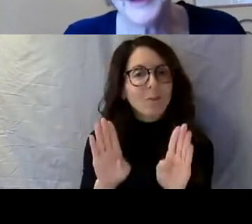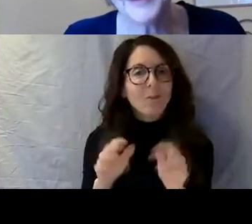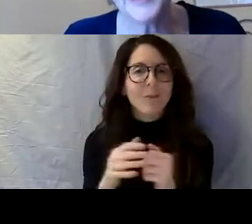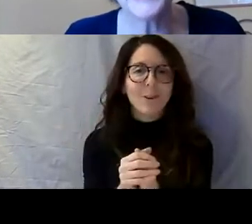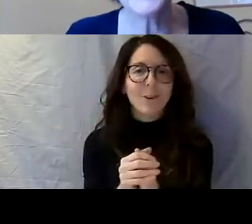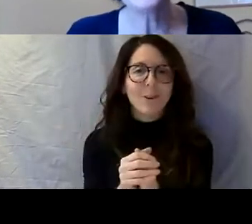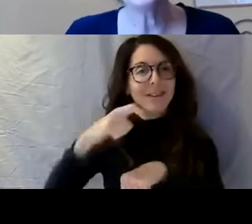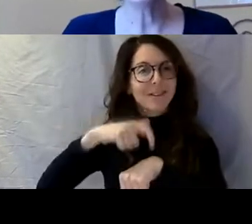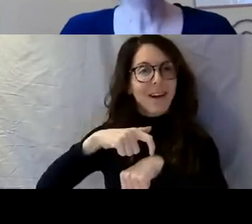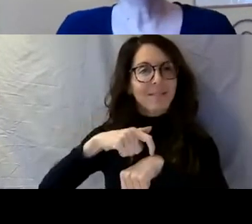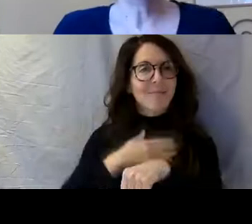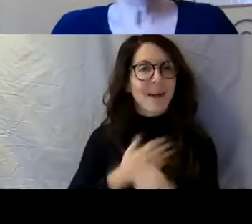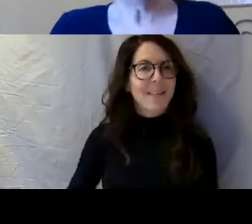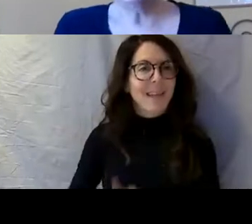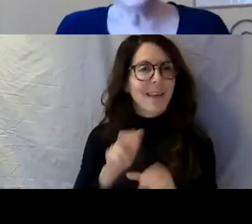my life.